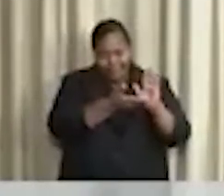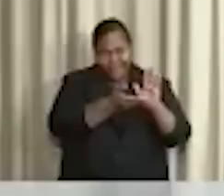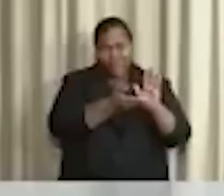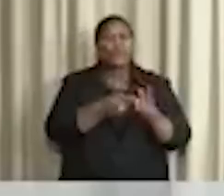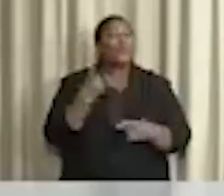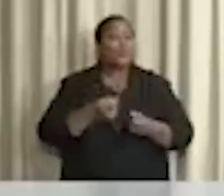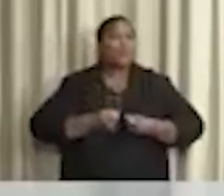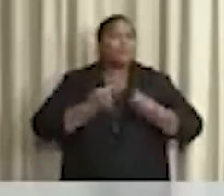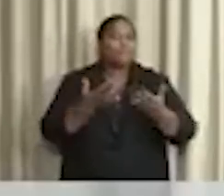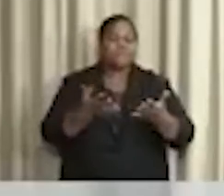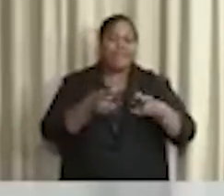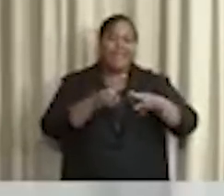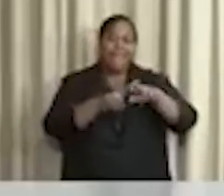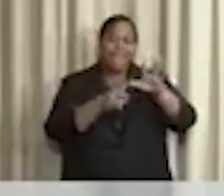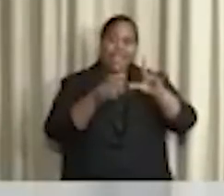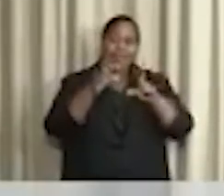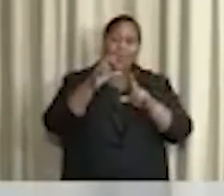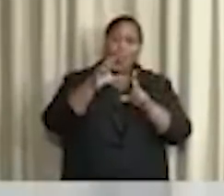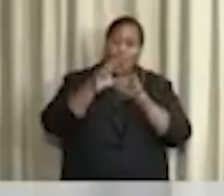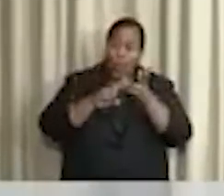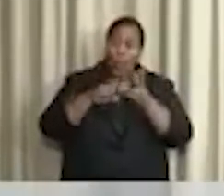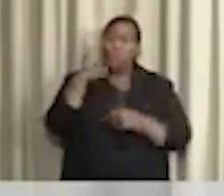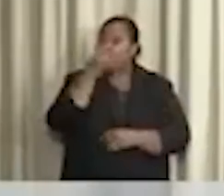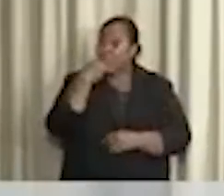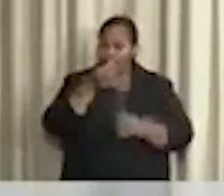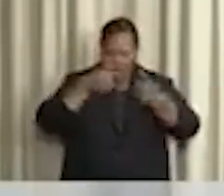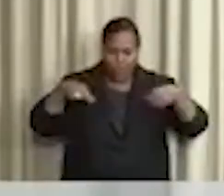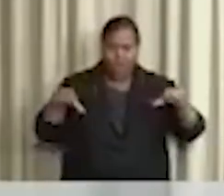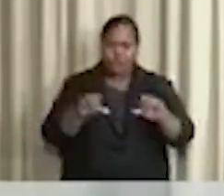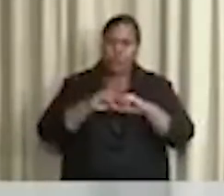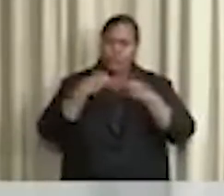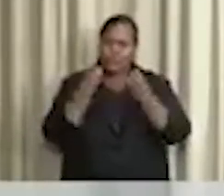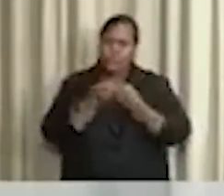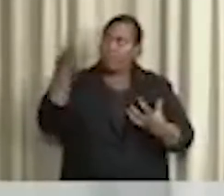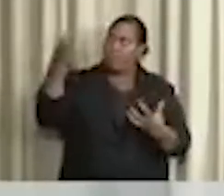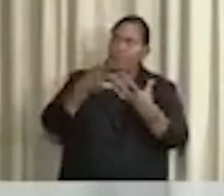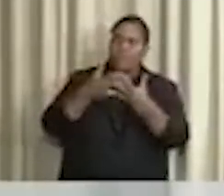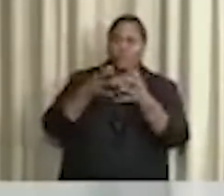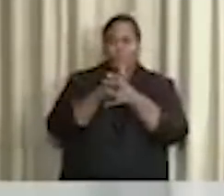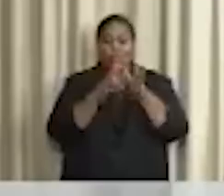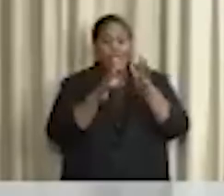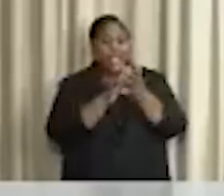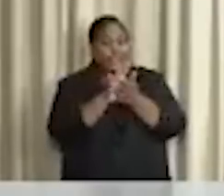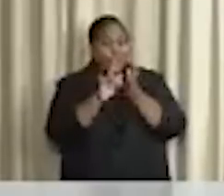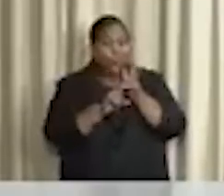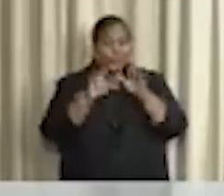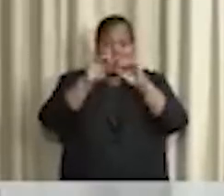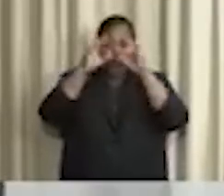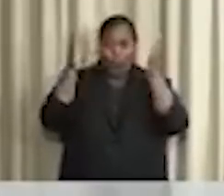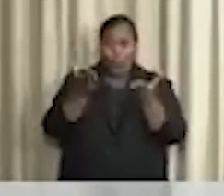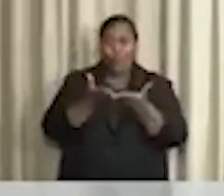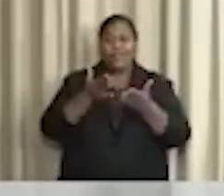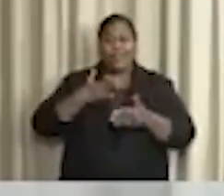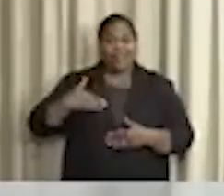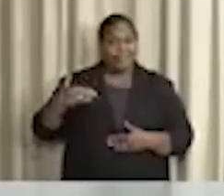Food and Agriculture Organization, in collaboration with WHO, World Health